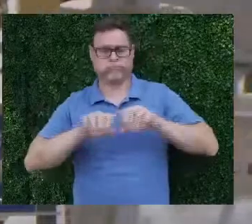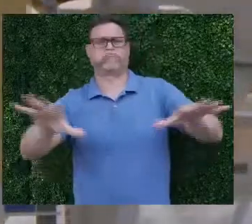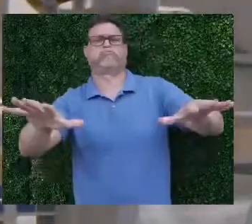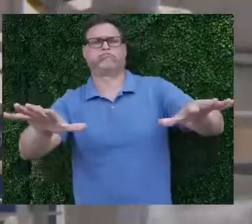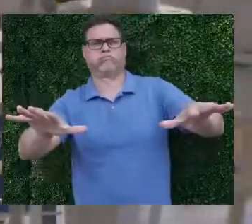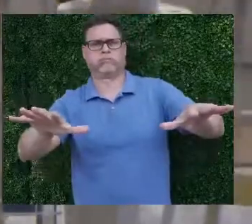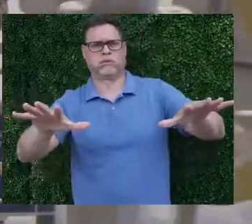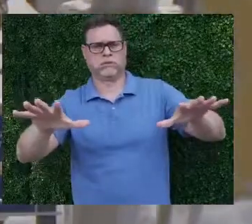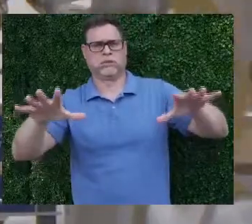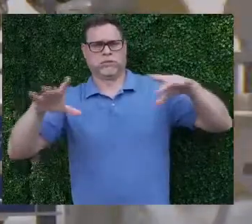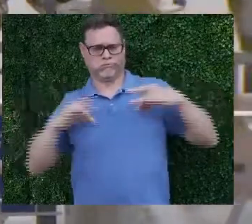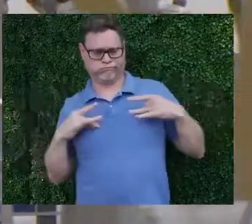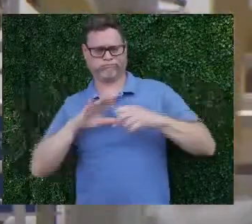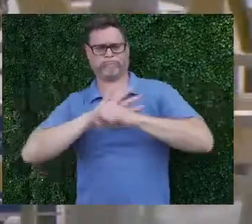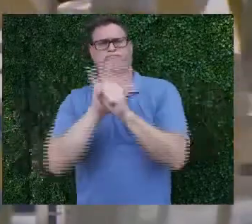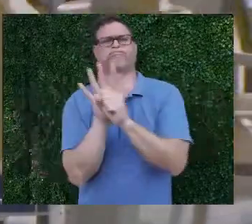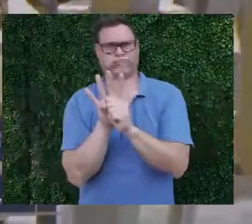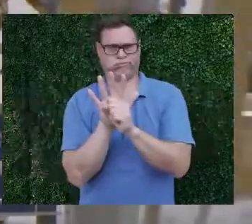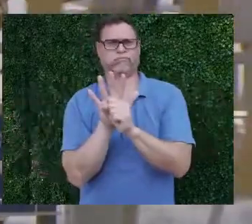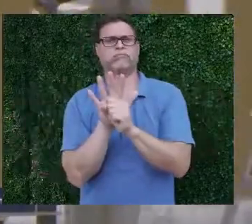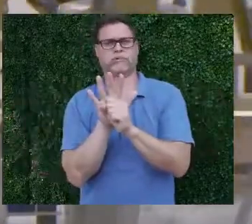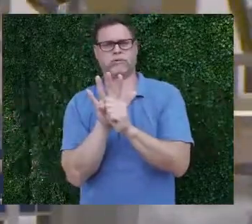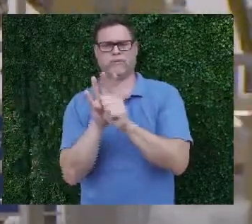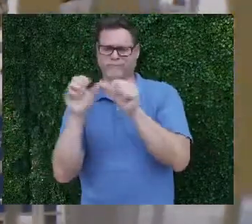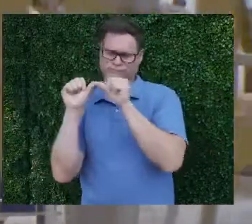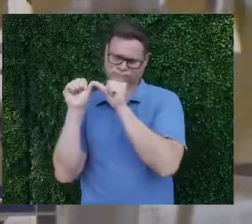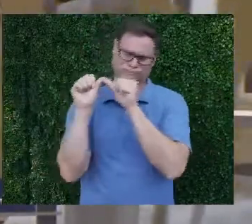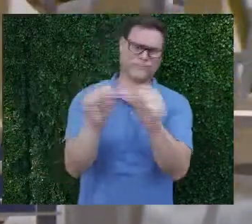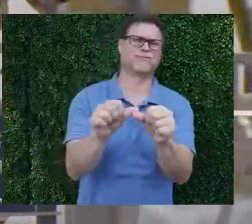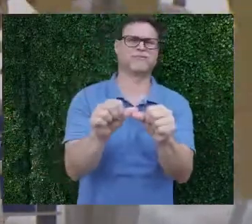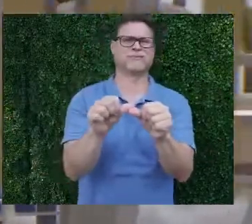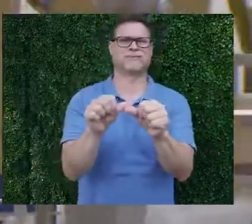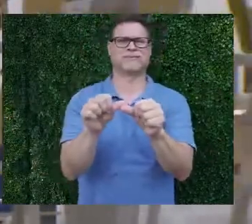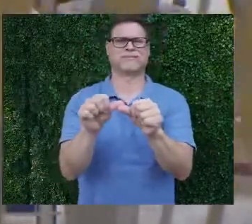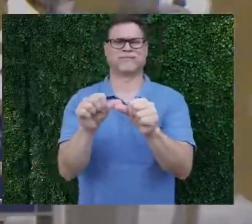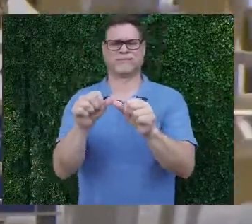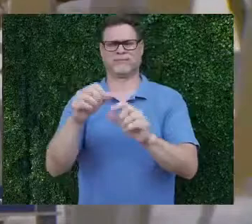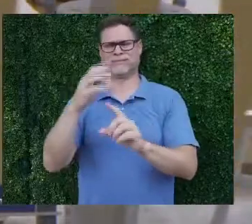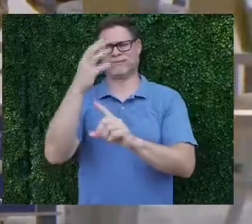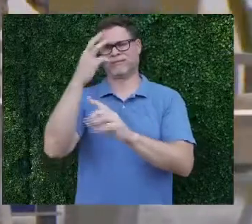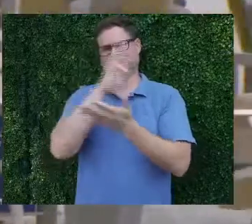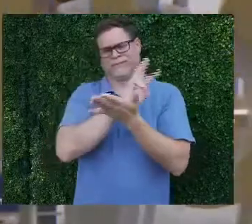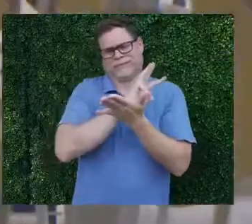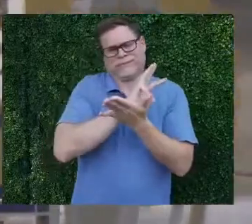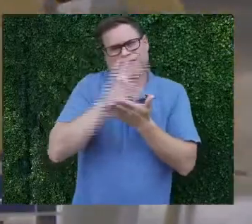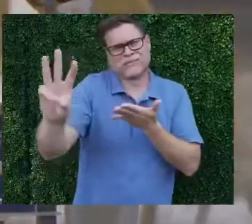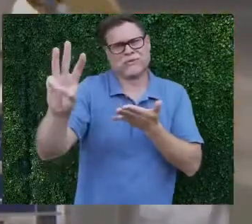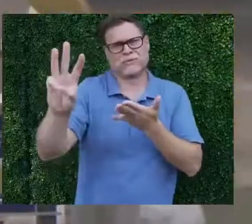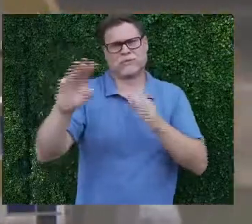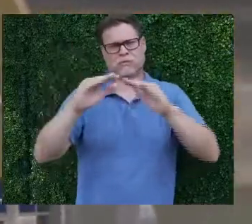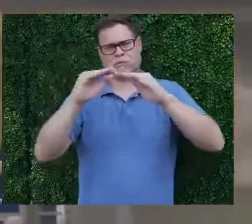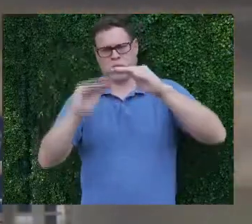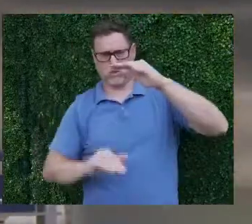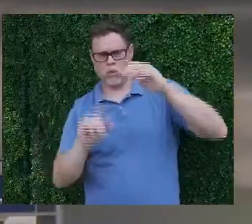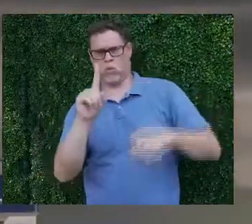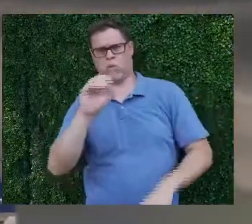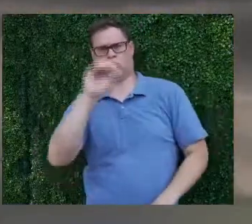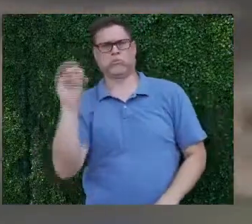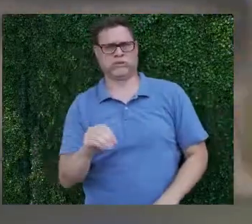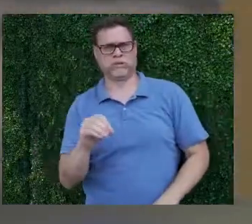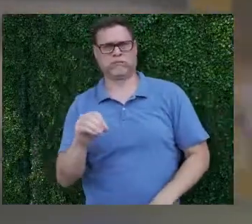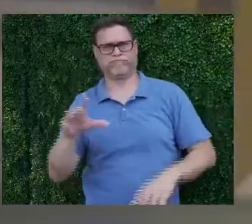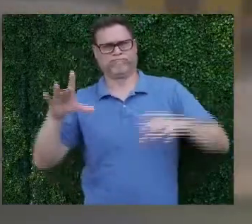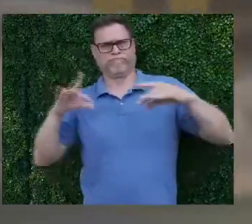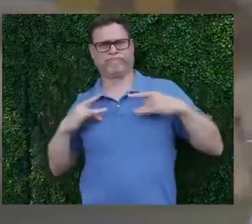of COVID-19. We have consistently been, over the course of 6+ weeks, below 1%